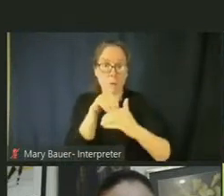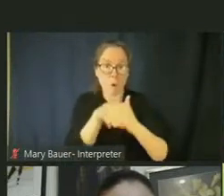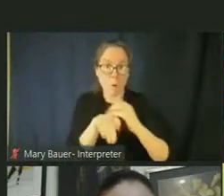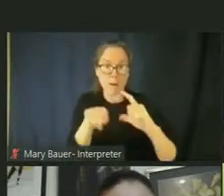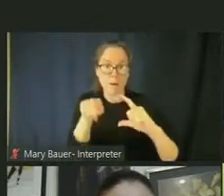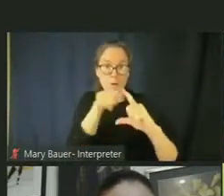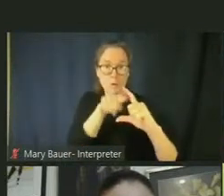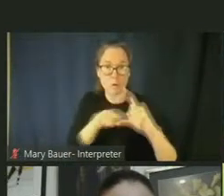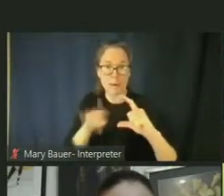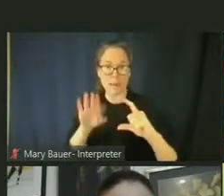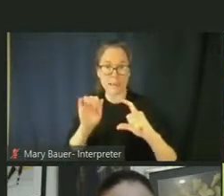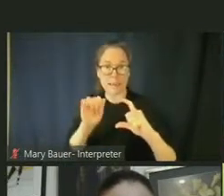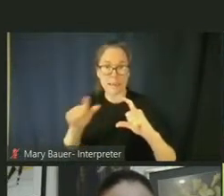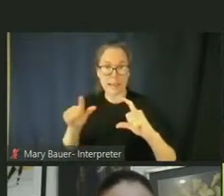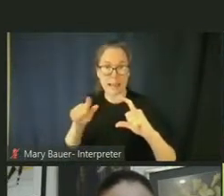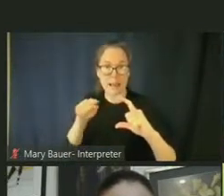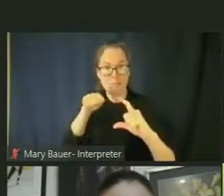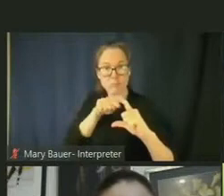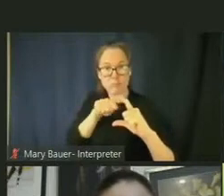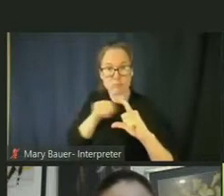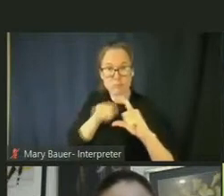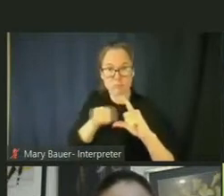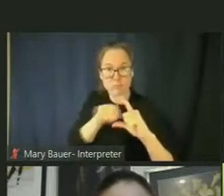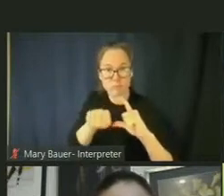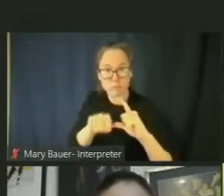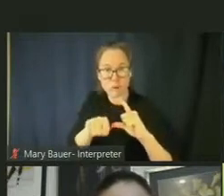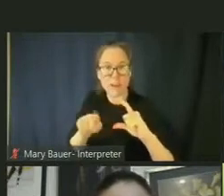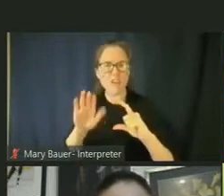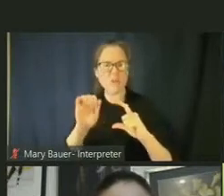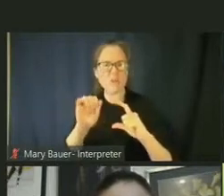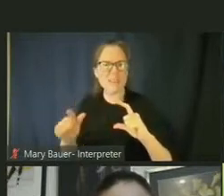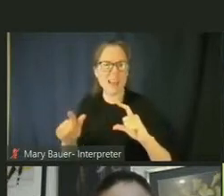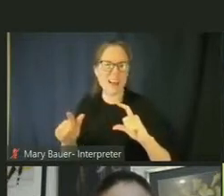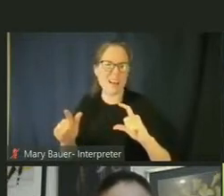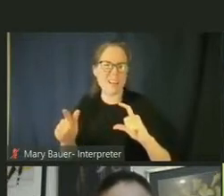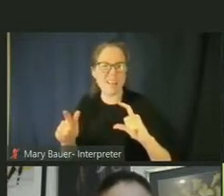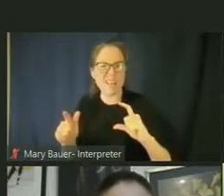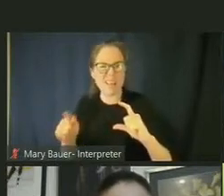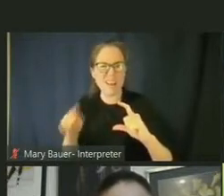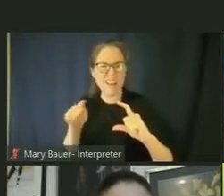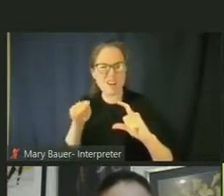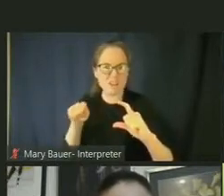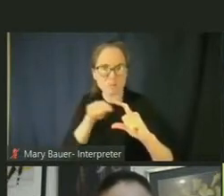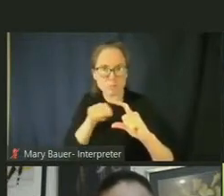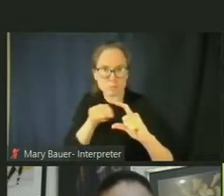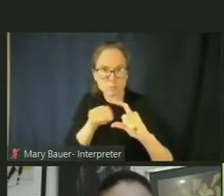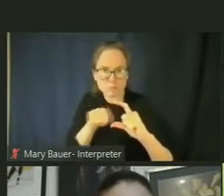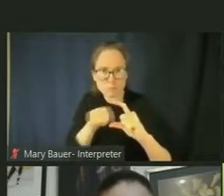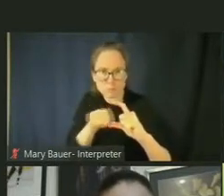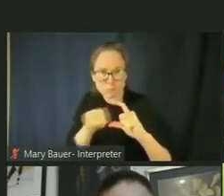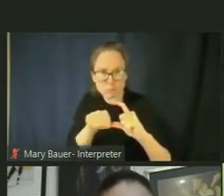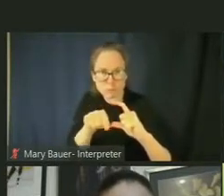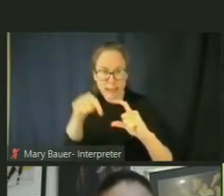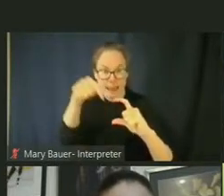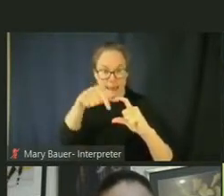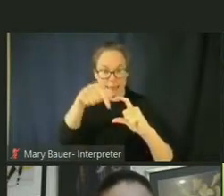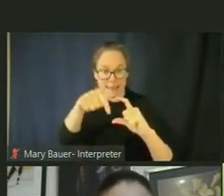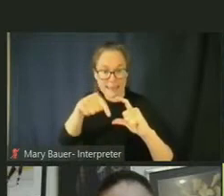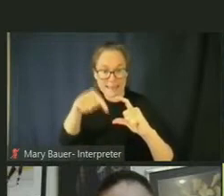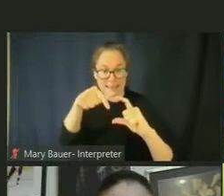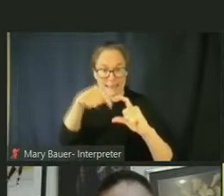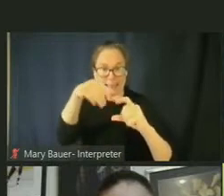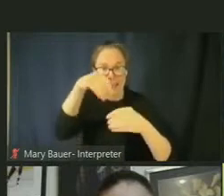of the cells having this, like your cells is a mini house, and it has a copier machine in its living room. The copier machine is something